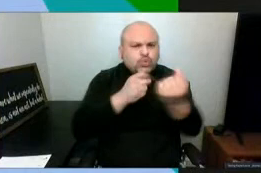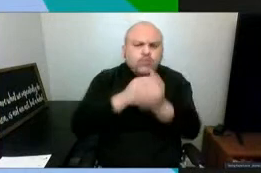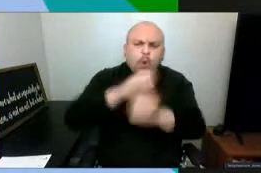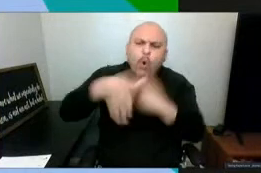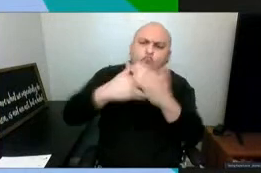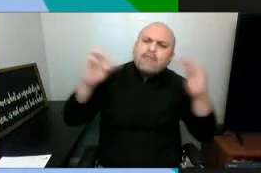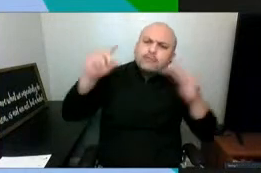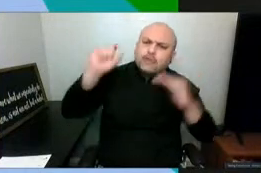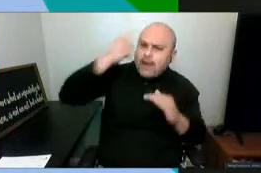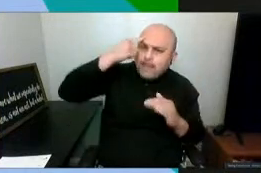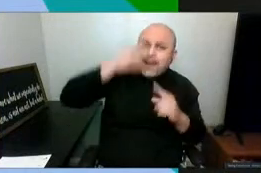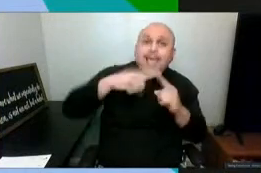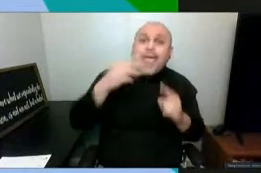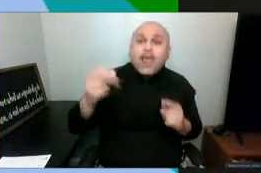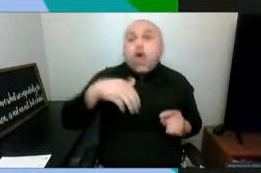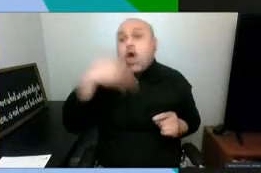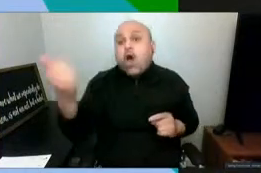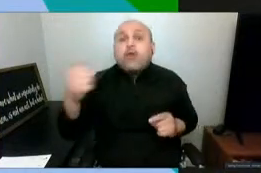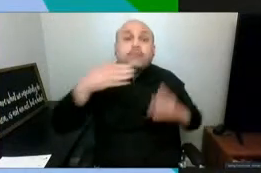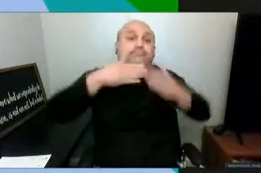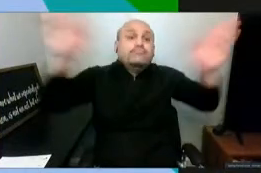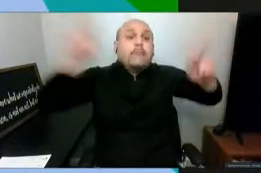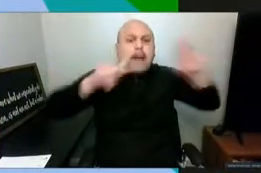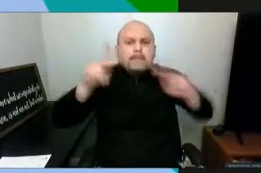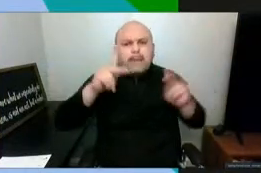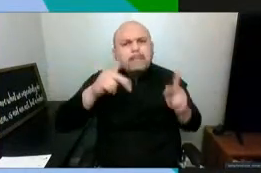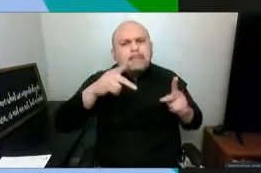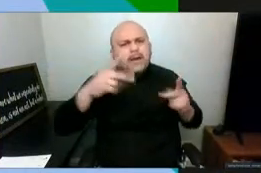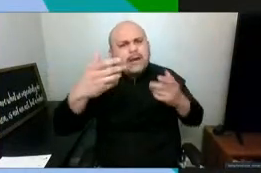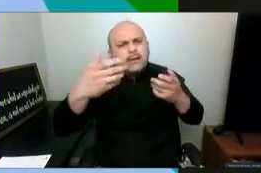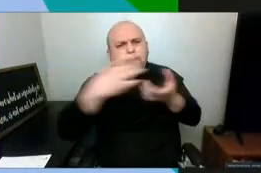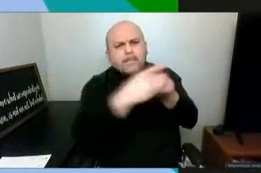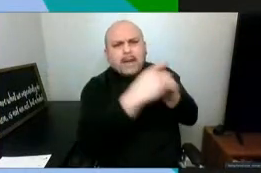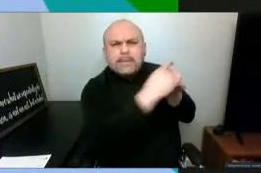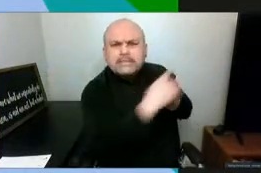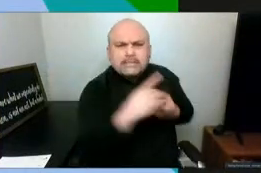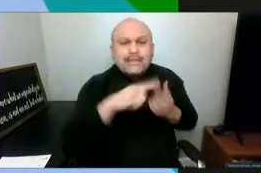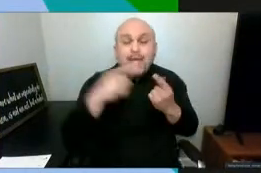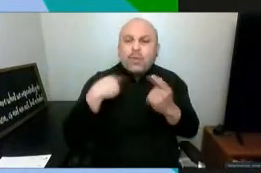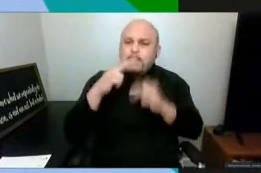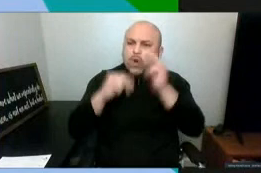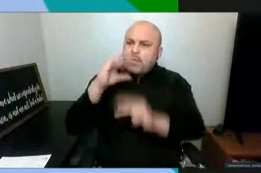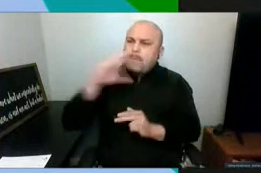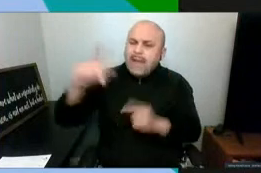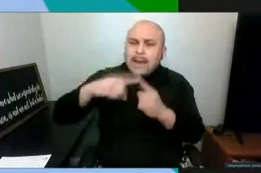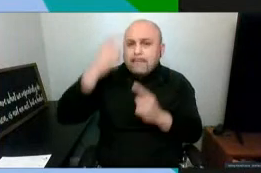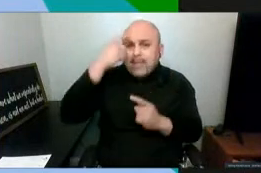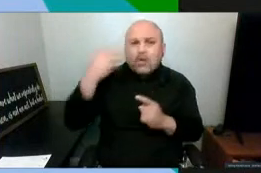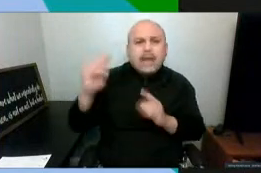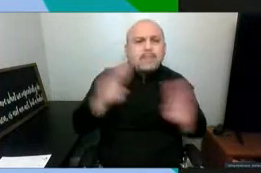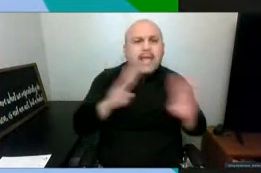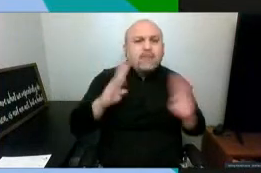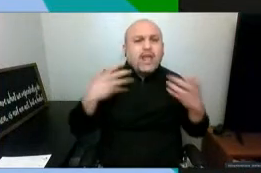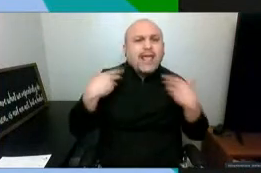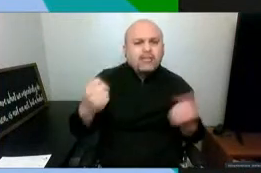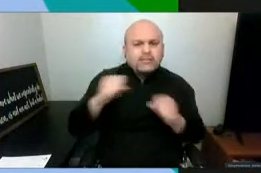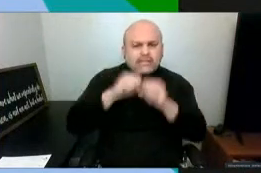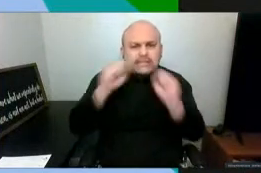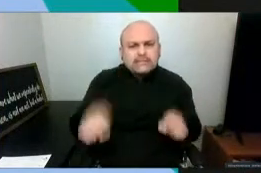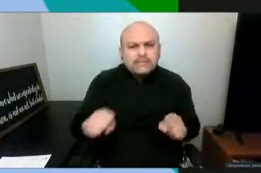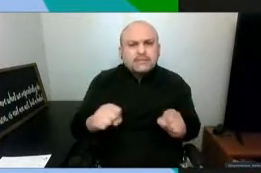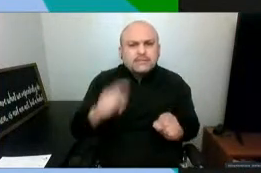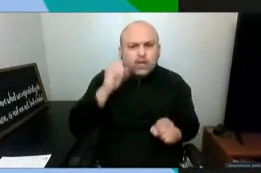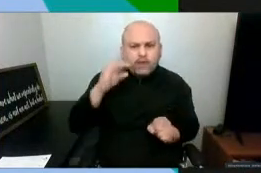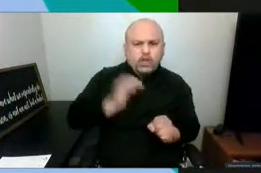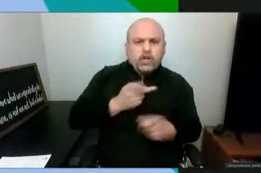other public-private partnerships to build back better the mental and behavioral health systems of care. I'm